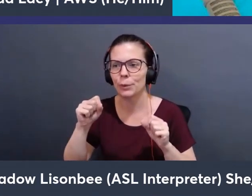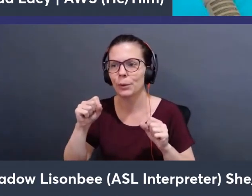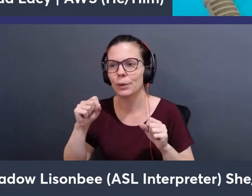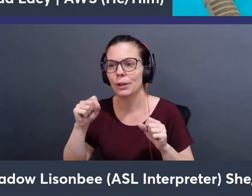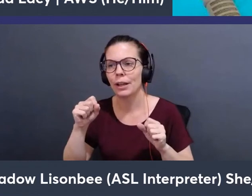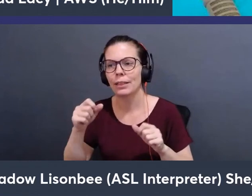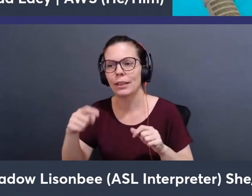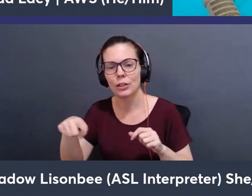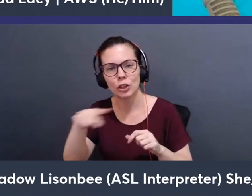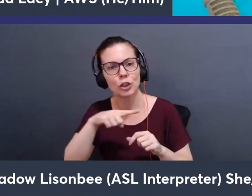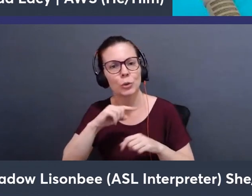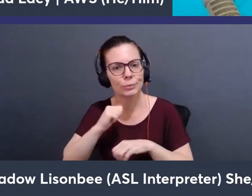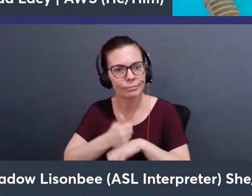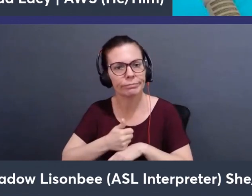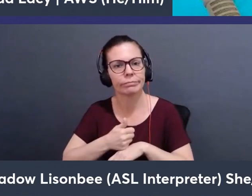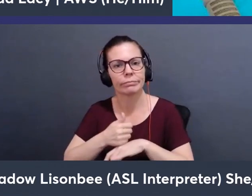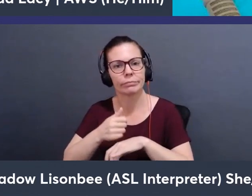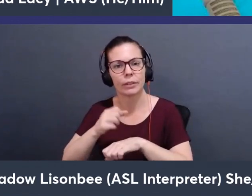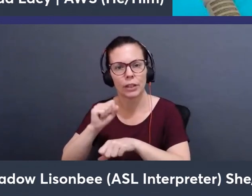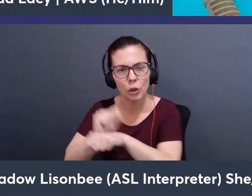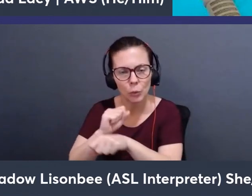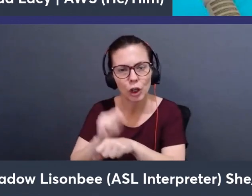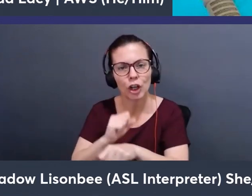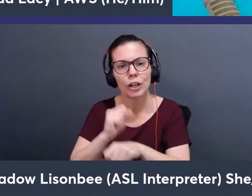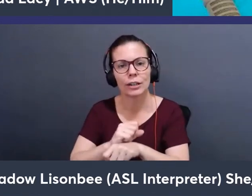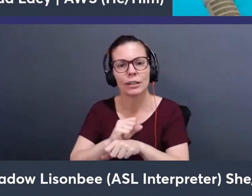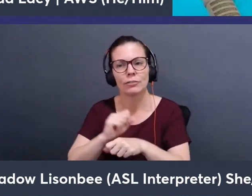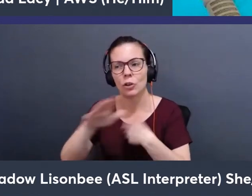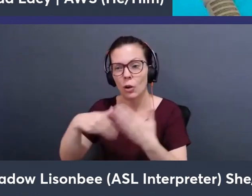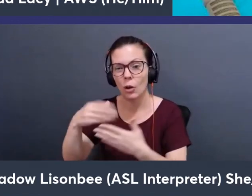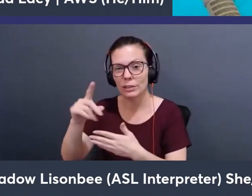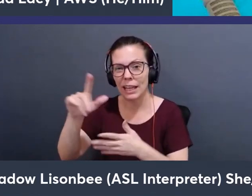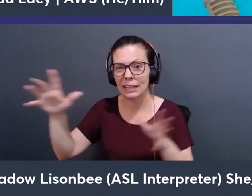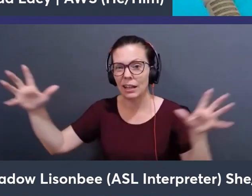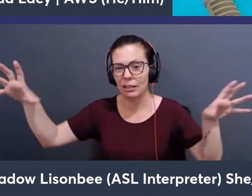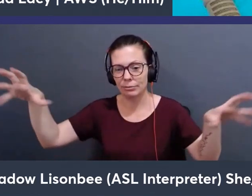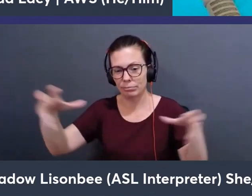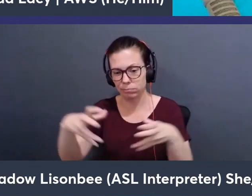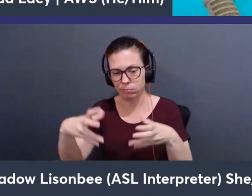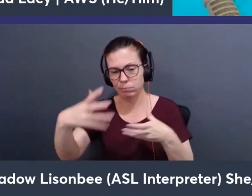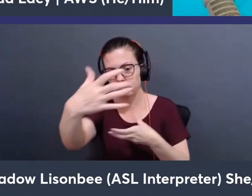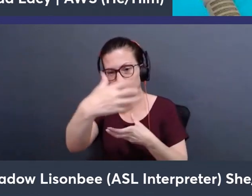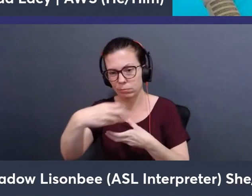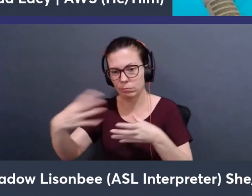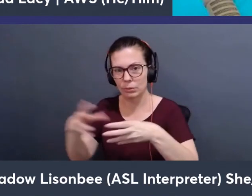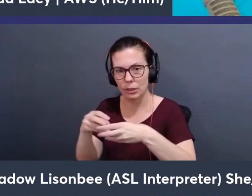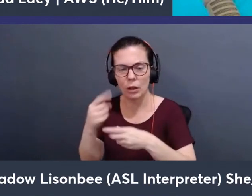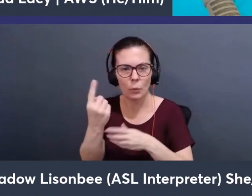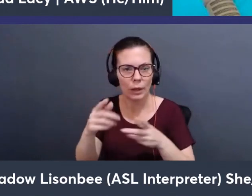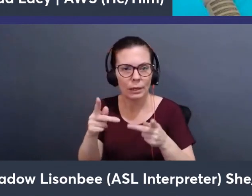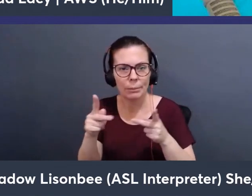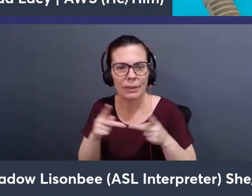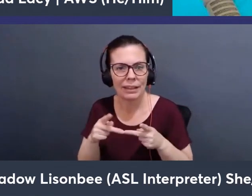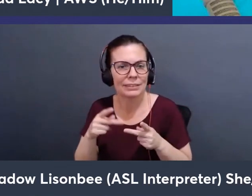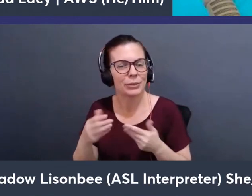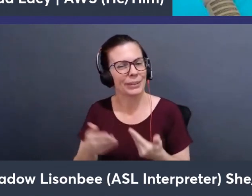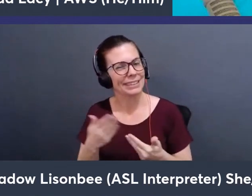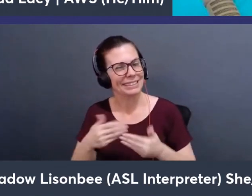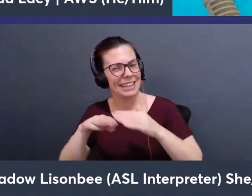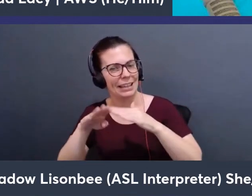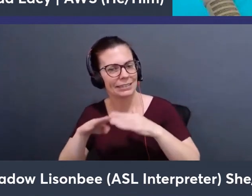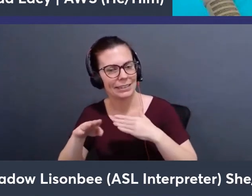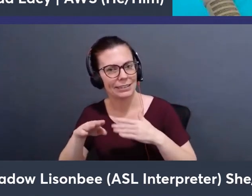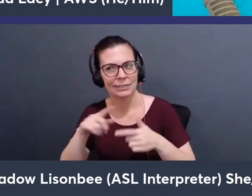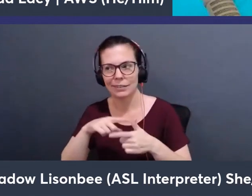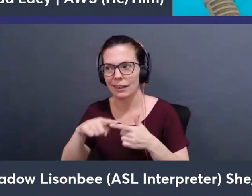you all have put the work into to pull all this data into one place so people can access it easily, and coming up with some